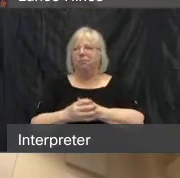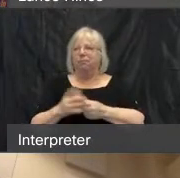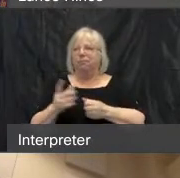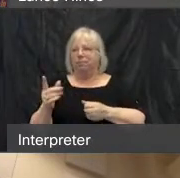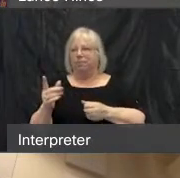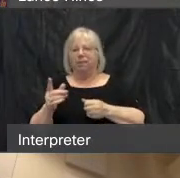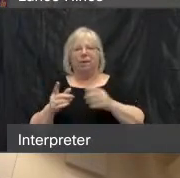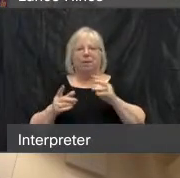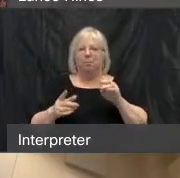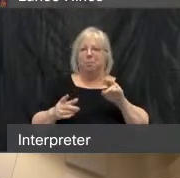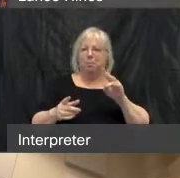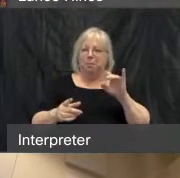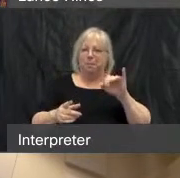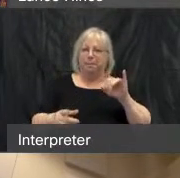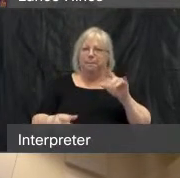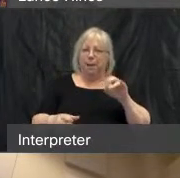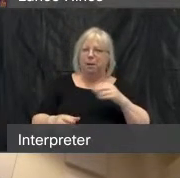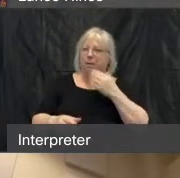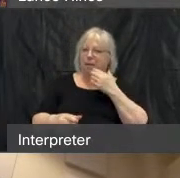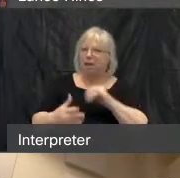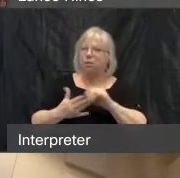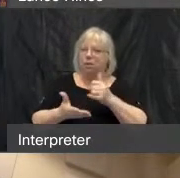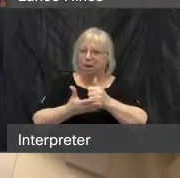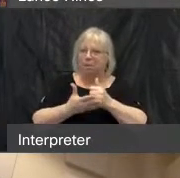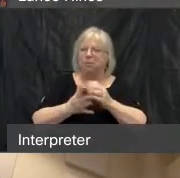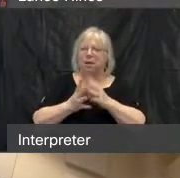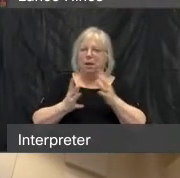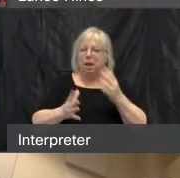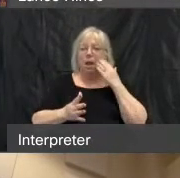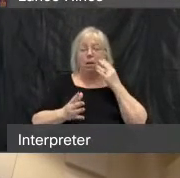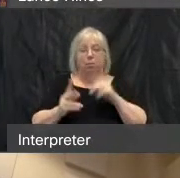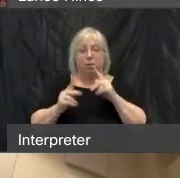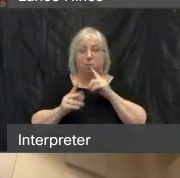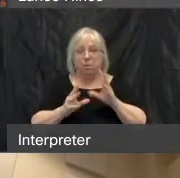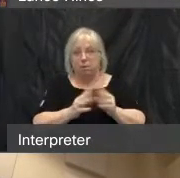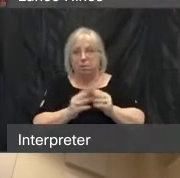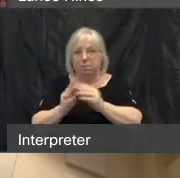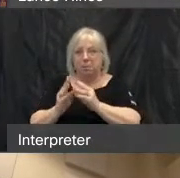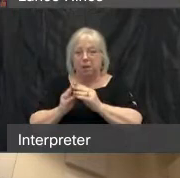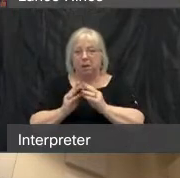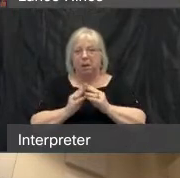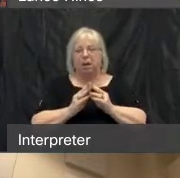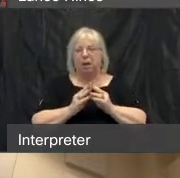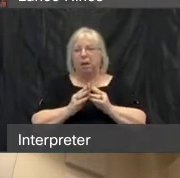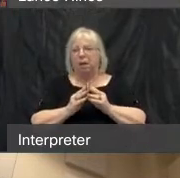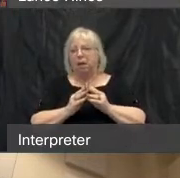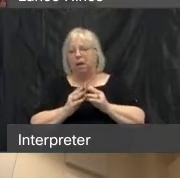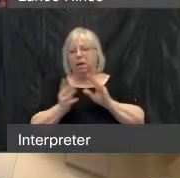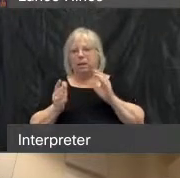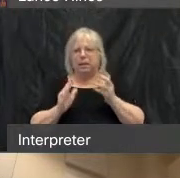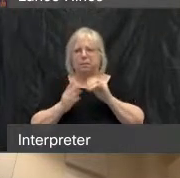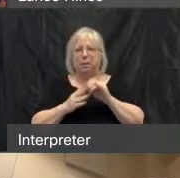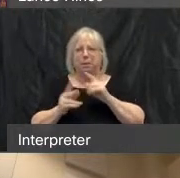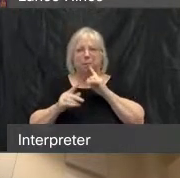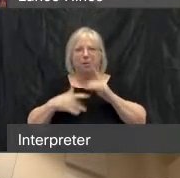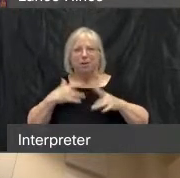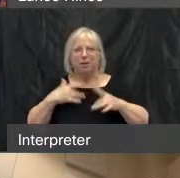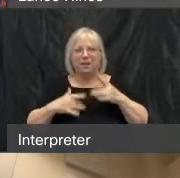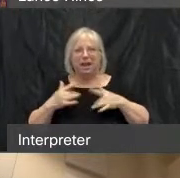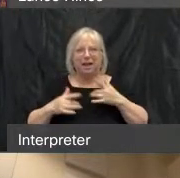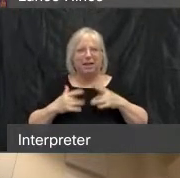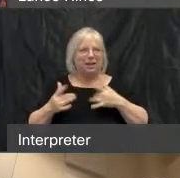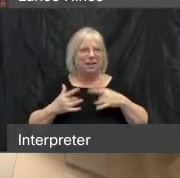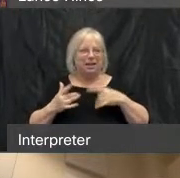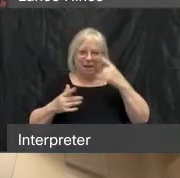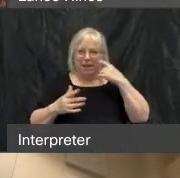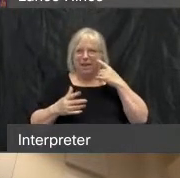Thank you. Thank you. That helps a lot because I know people are meeting. I've heard about meetings. It seems people are excited.